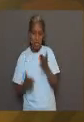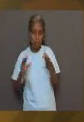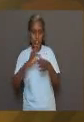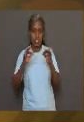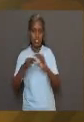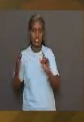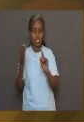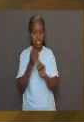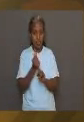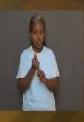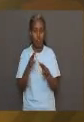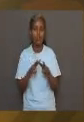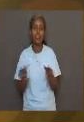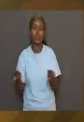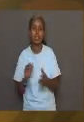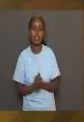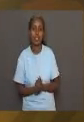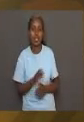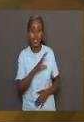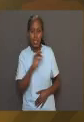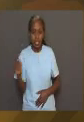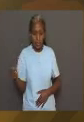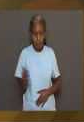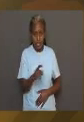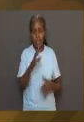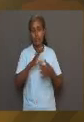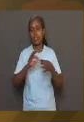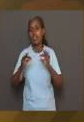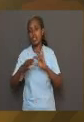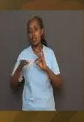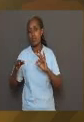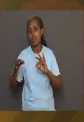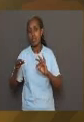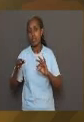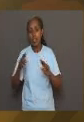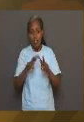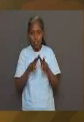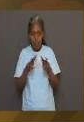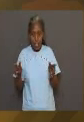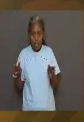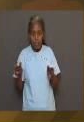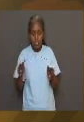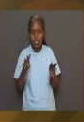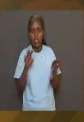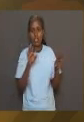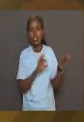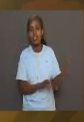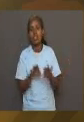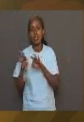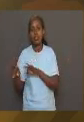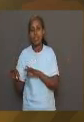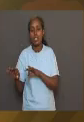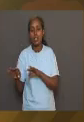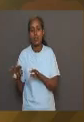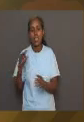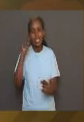involve variables and become statements when the variables are replaced by